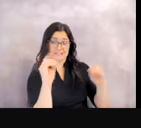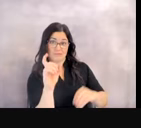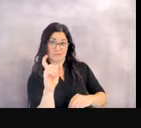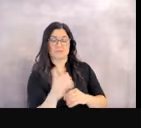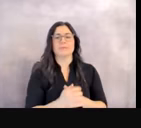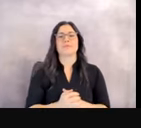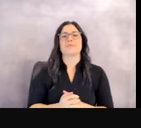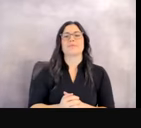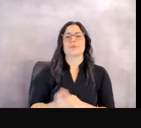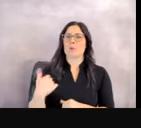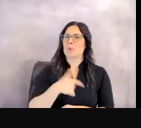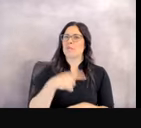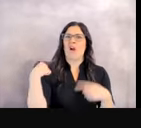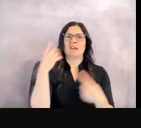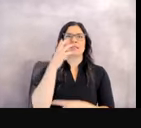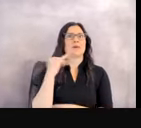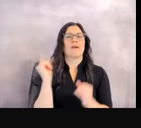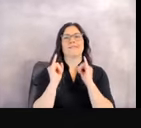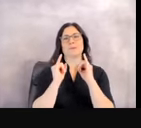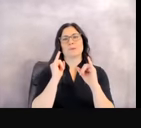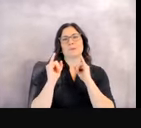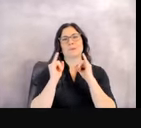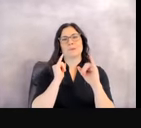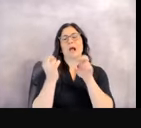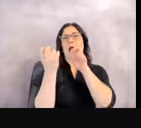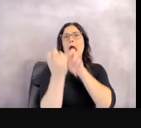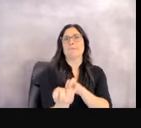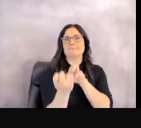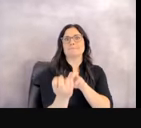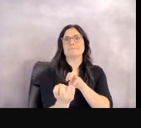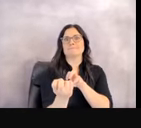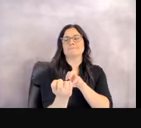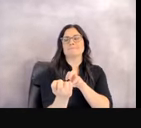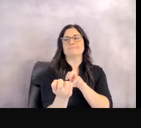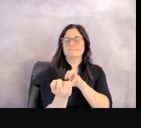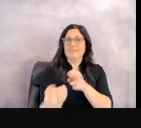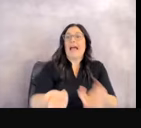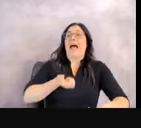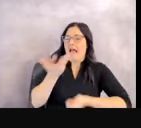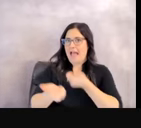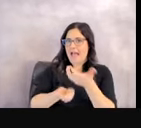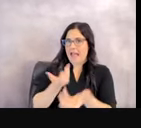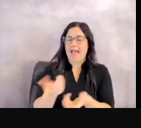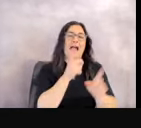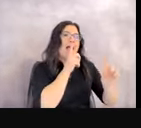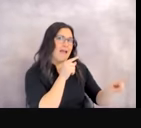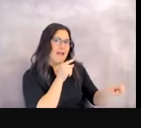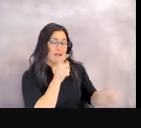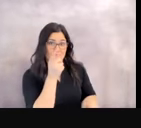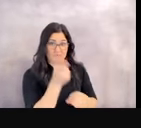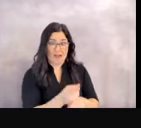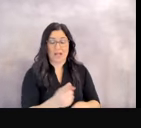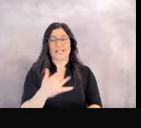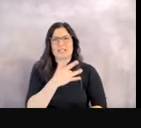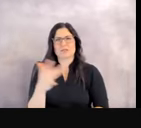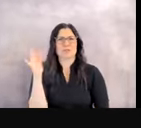We've all sat in interviews, either being interviewed or sitting on the interview committee, and that's one of the first questions we ask,